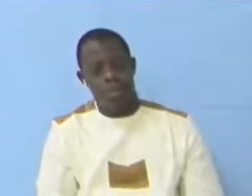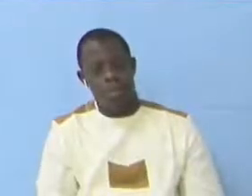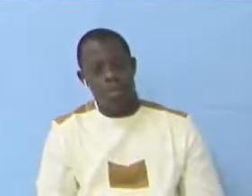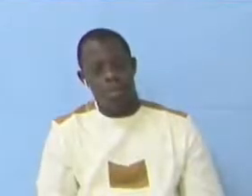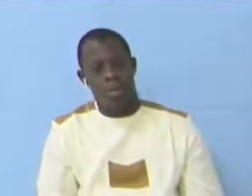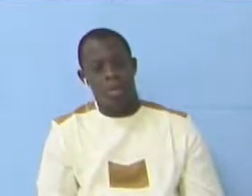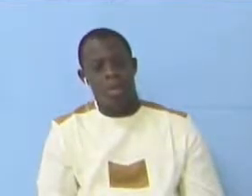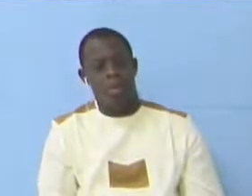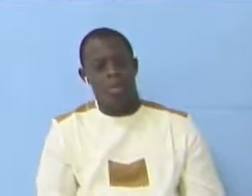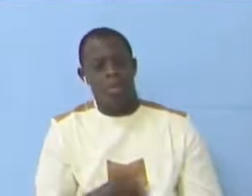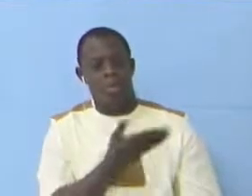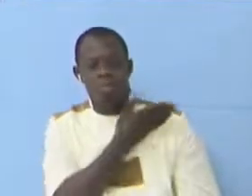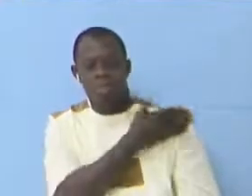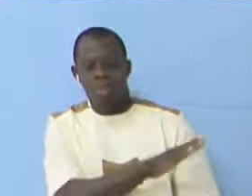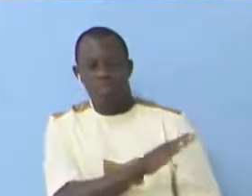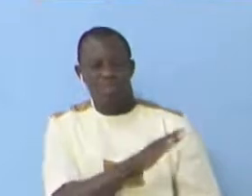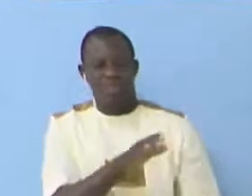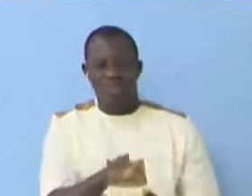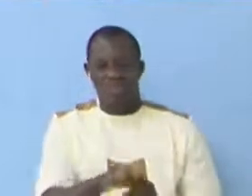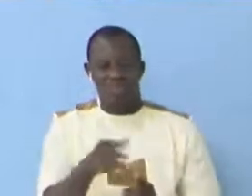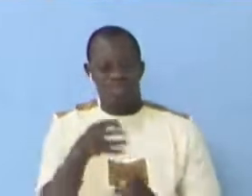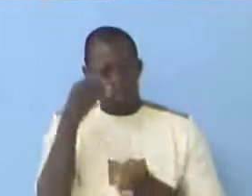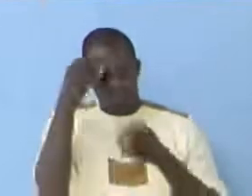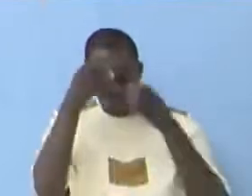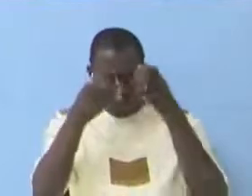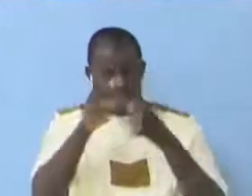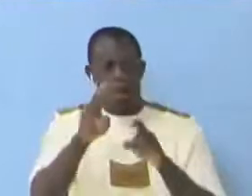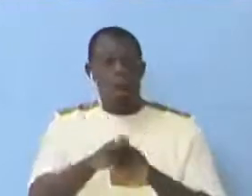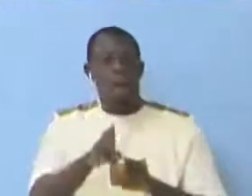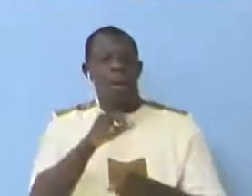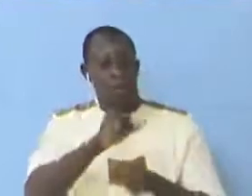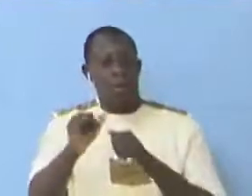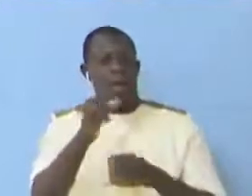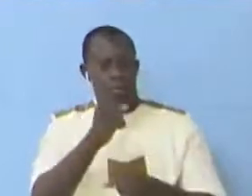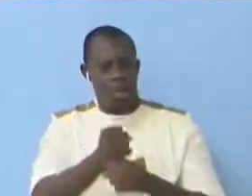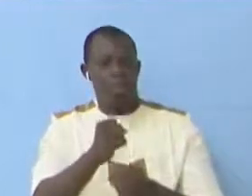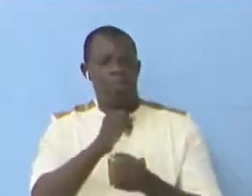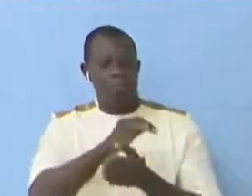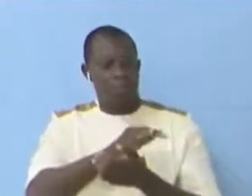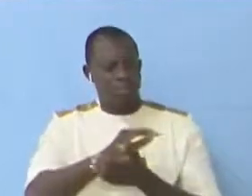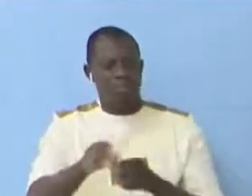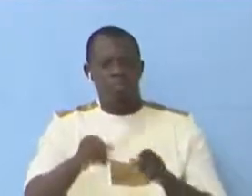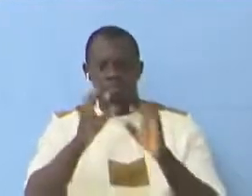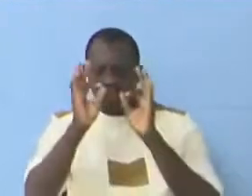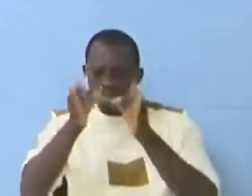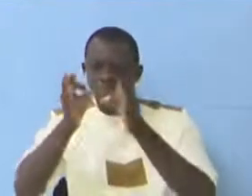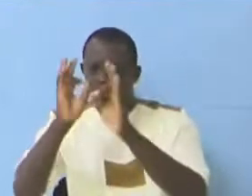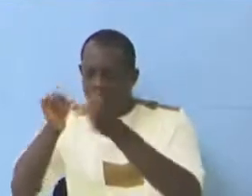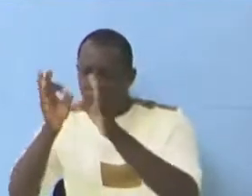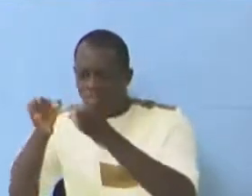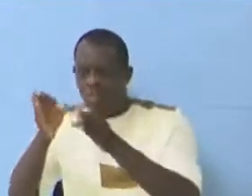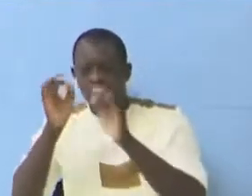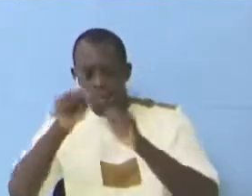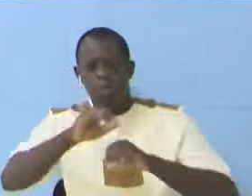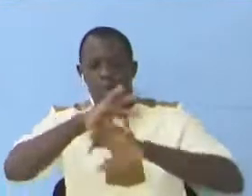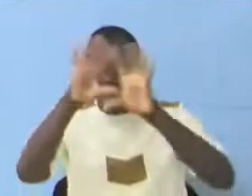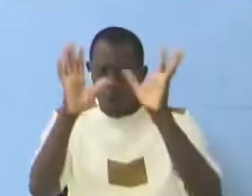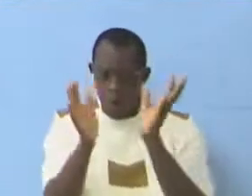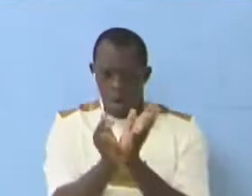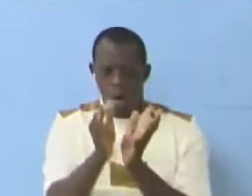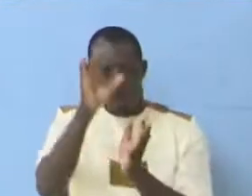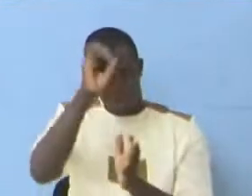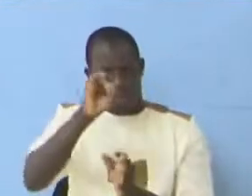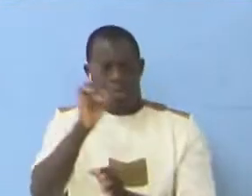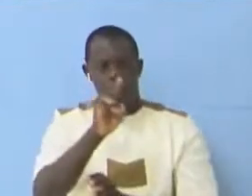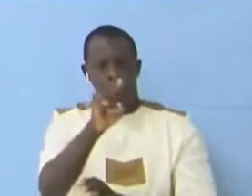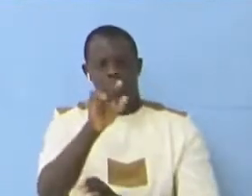Let's not leave it to ambiguity. Okay. Let's break it down so that we would all understand what you are talking